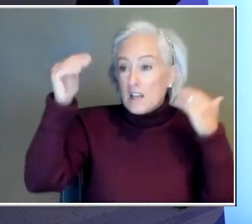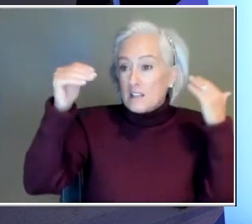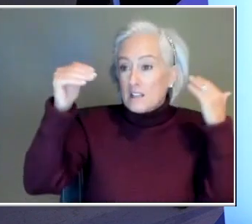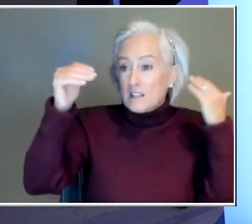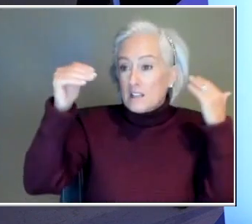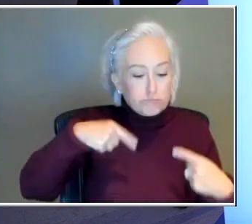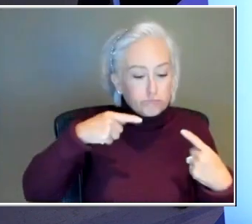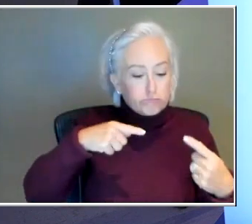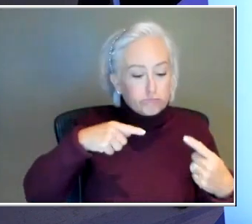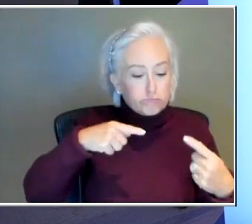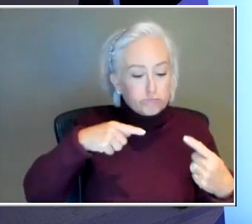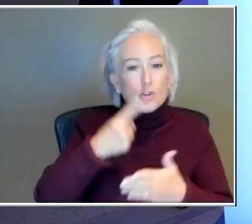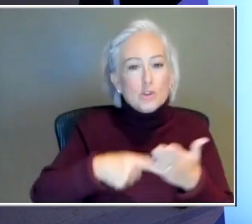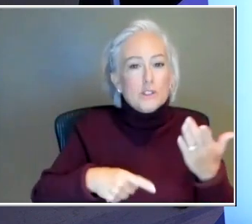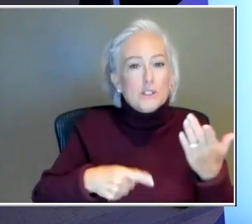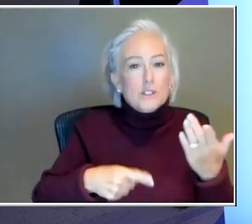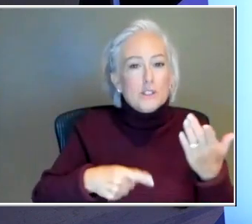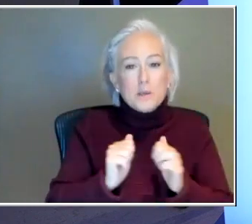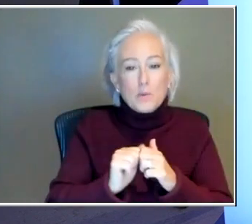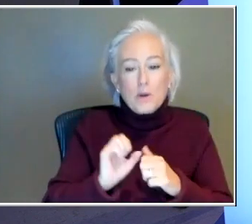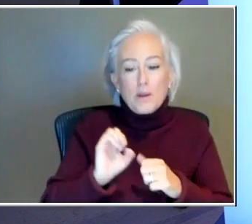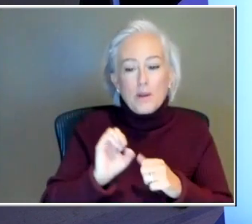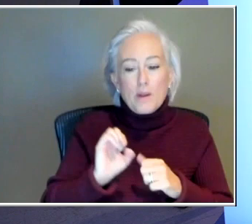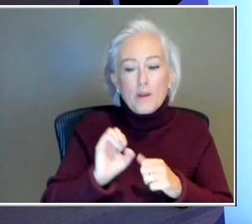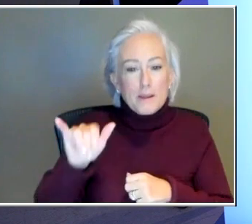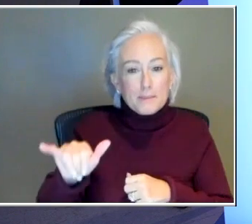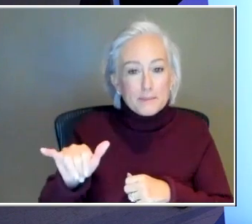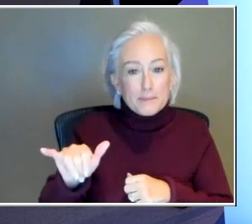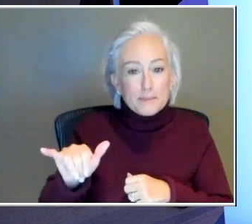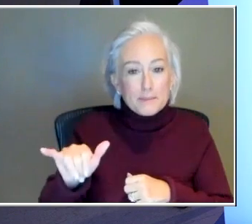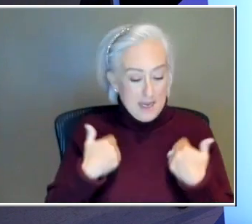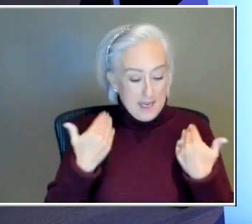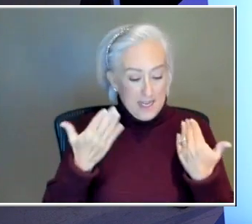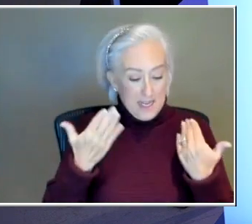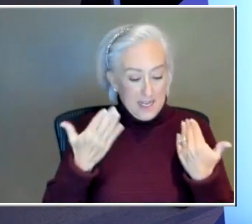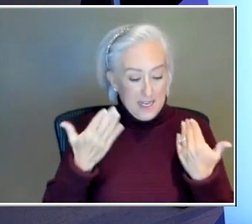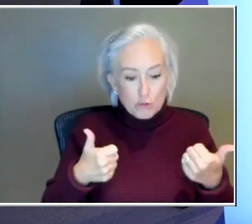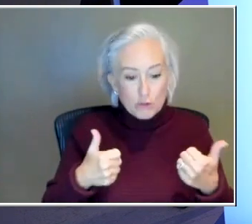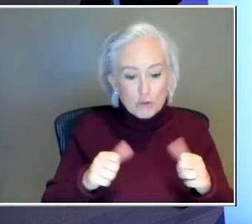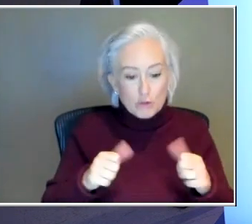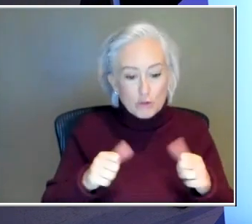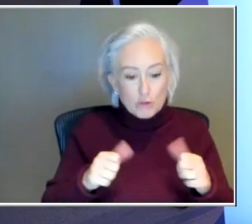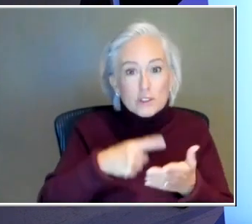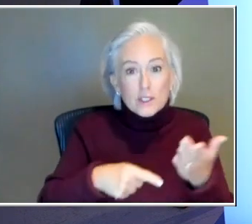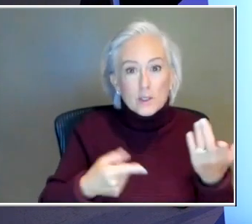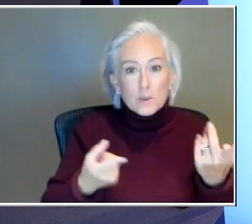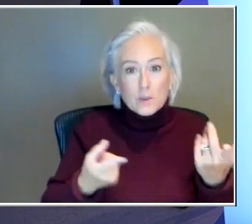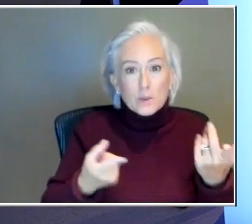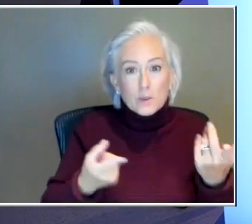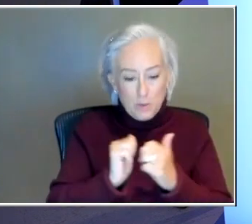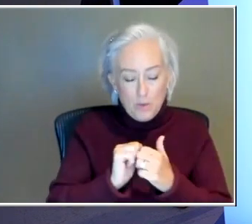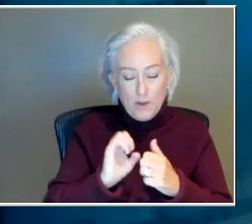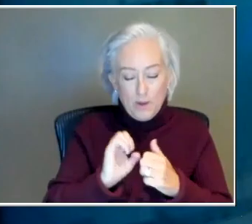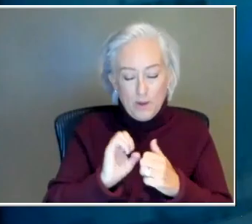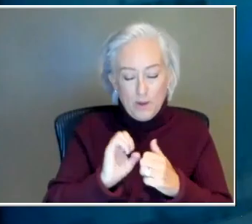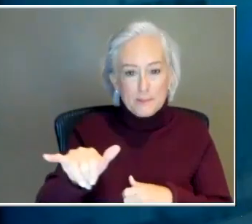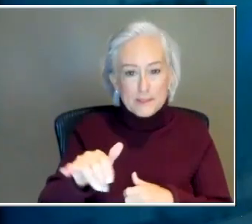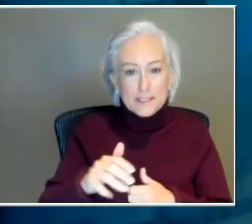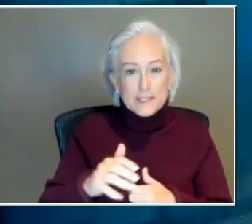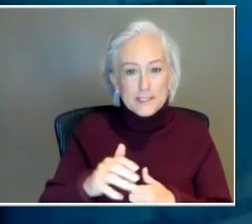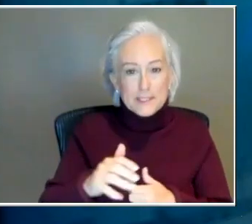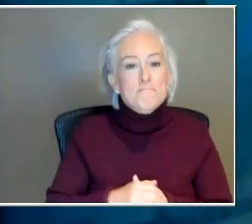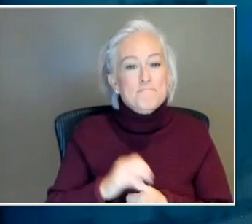young kids trying to understand and navigate and how to handle somebody having an episode, I would imagine. Yeah, I think when people see people have